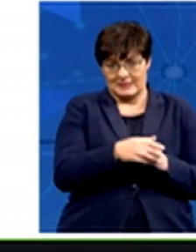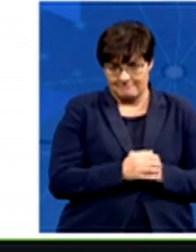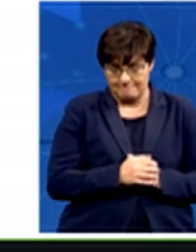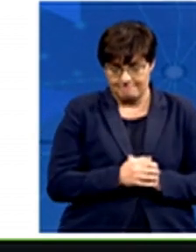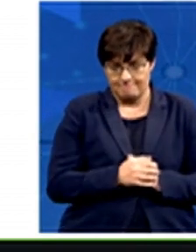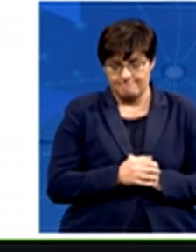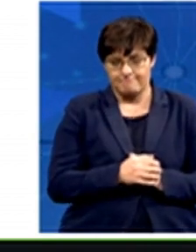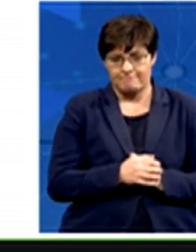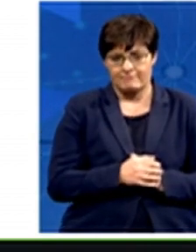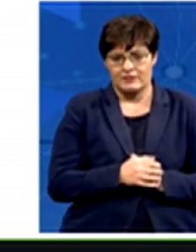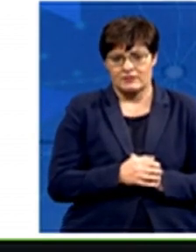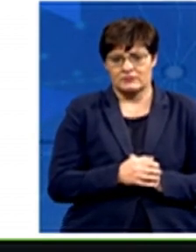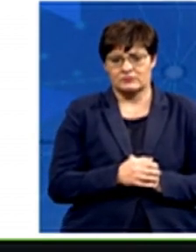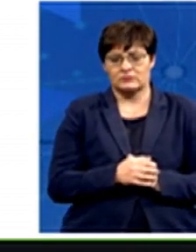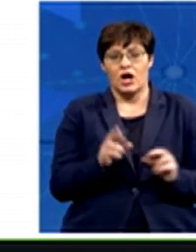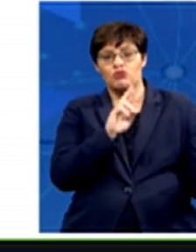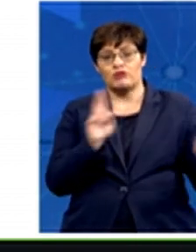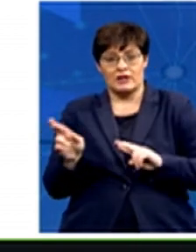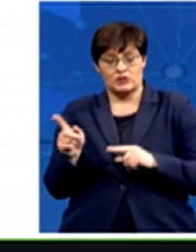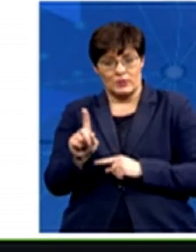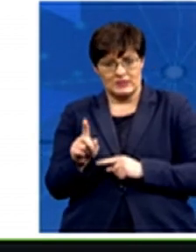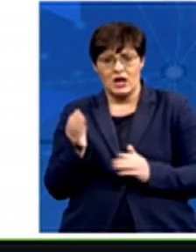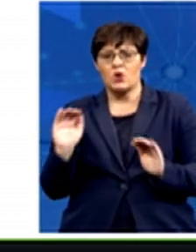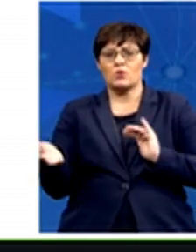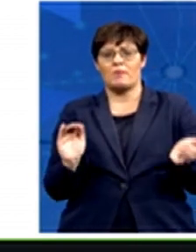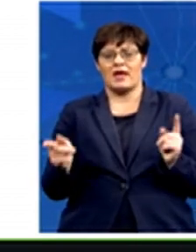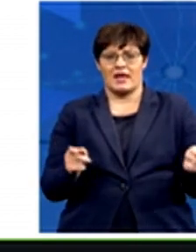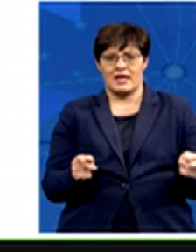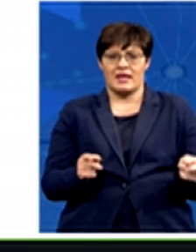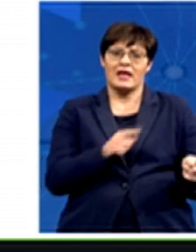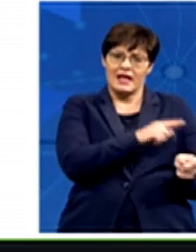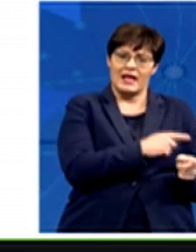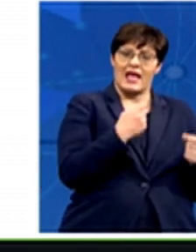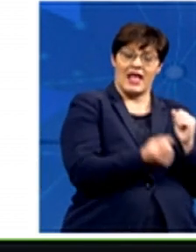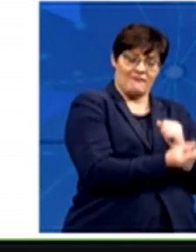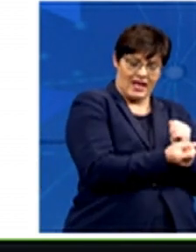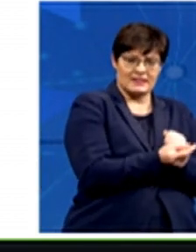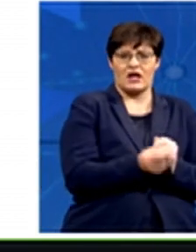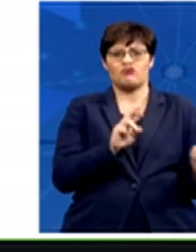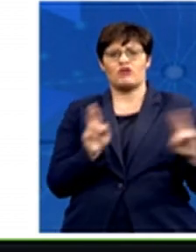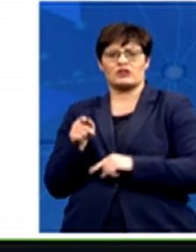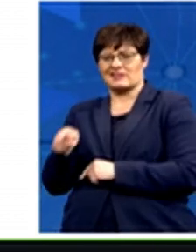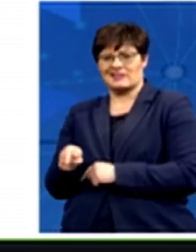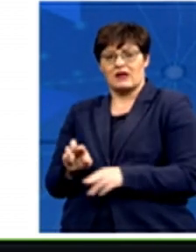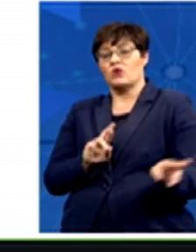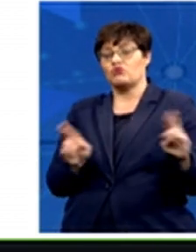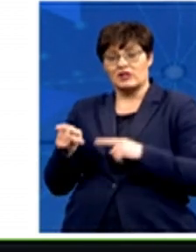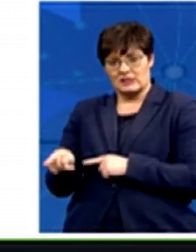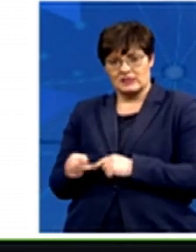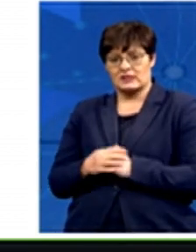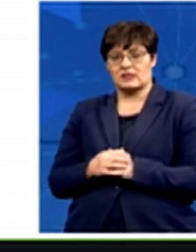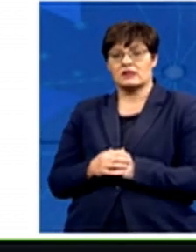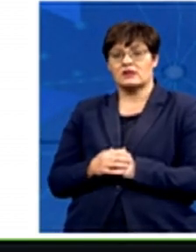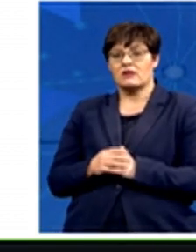reaction compared to what we call an adverse event? So a reaction, it's noxious and it's unintended response